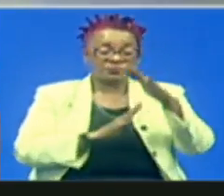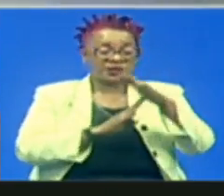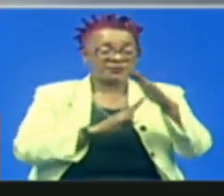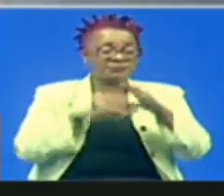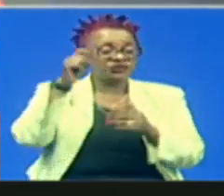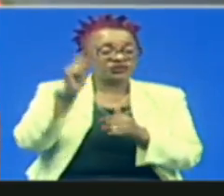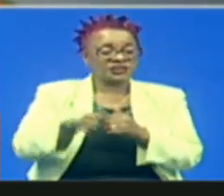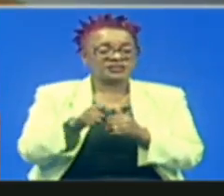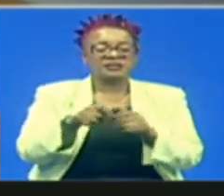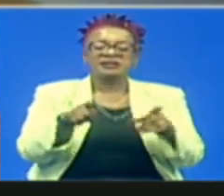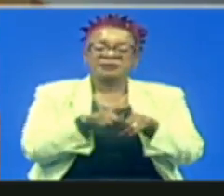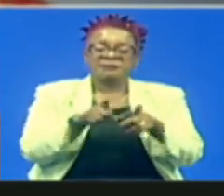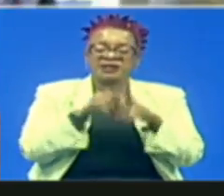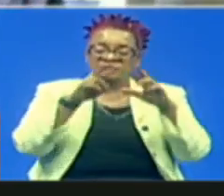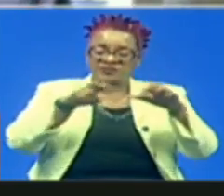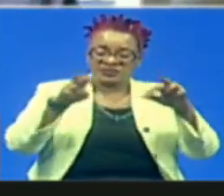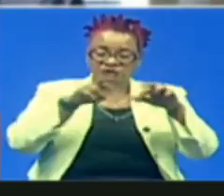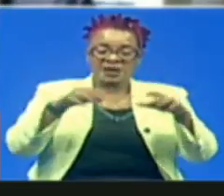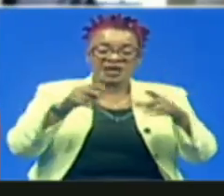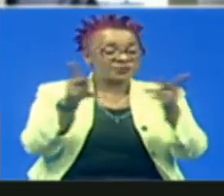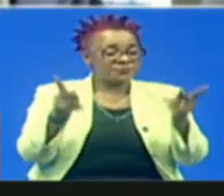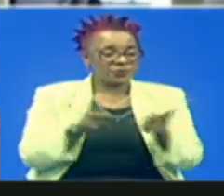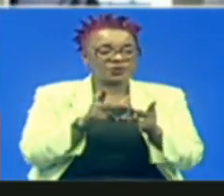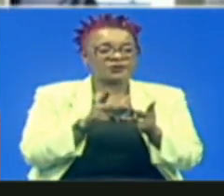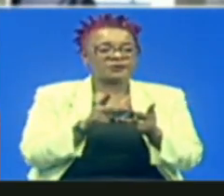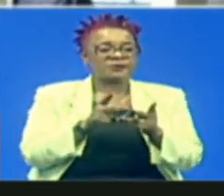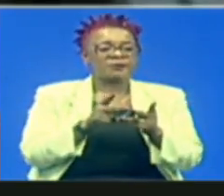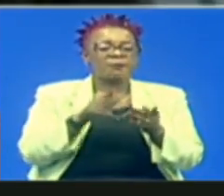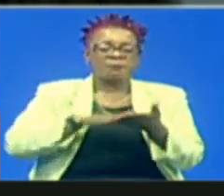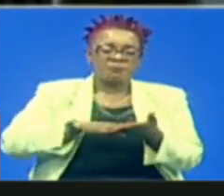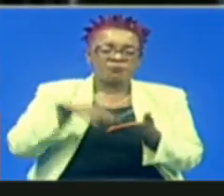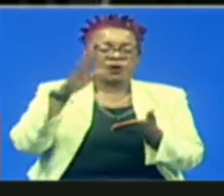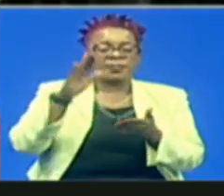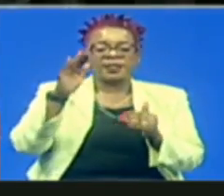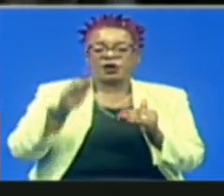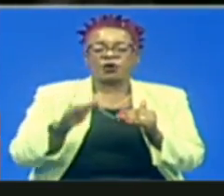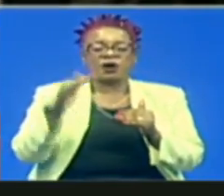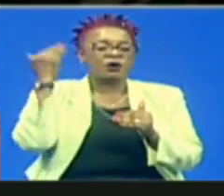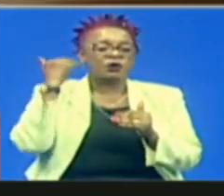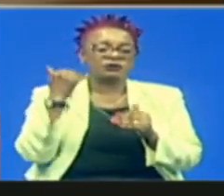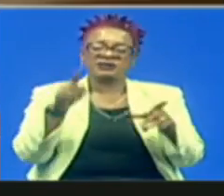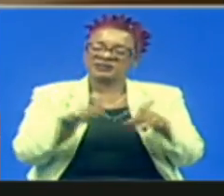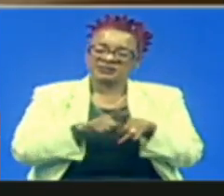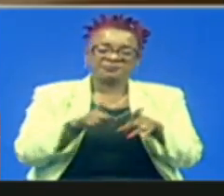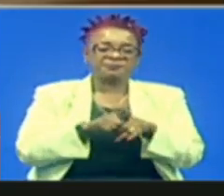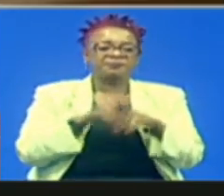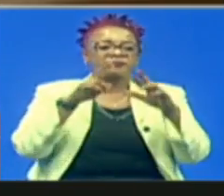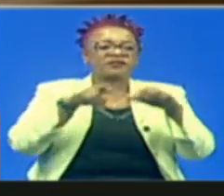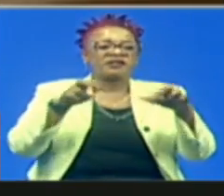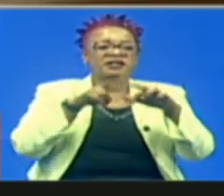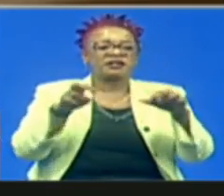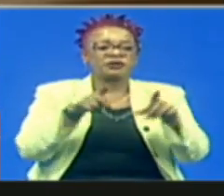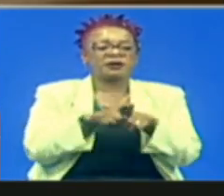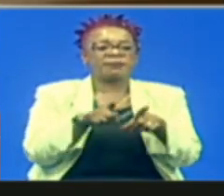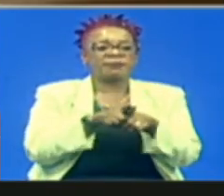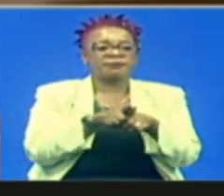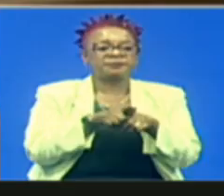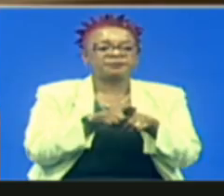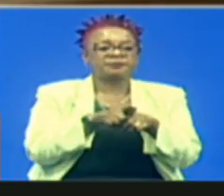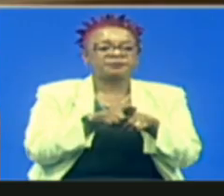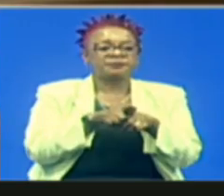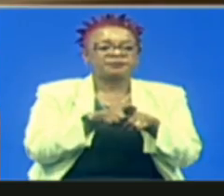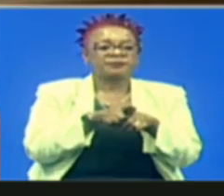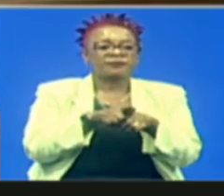under investigations by a tribunal. Countless more in the lower courts are under investigations. Yeah. Government is their